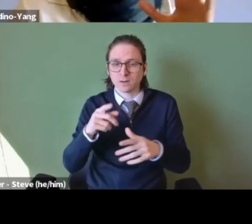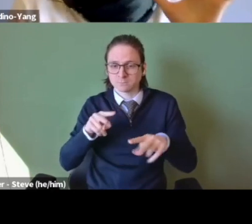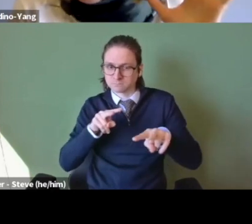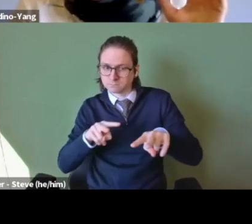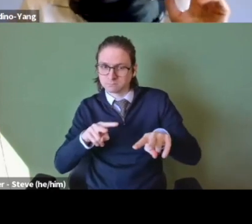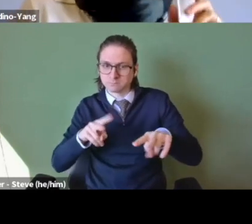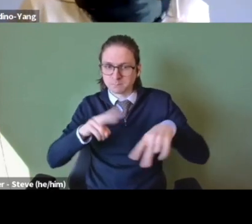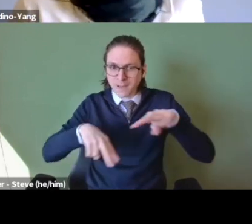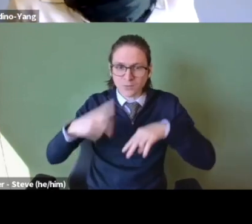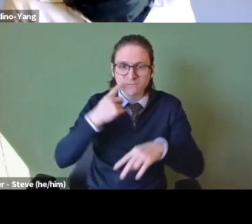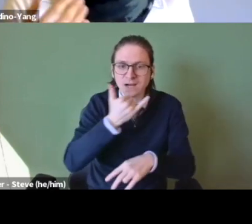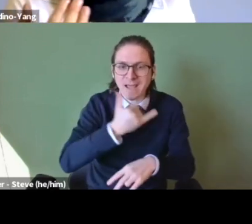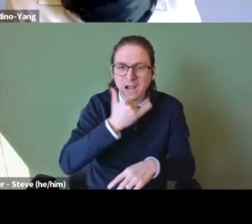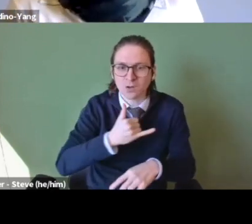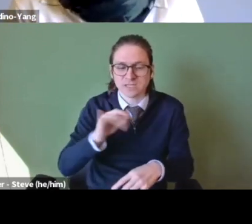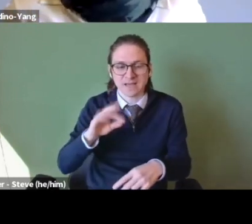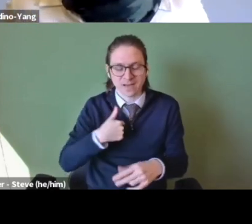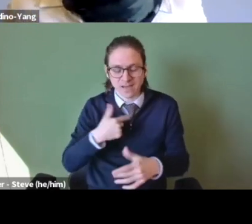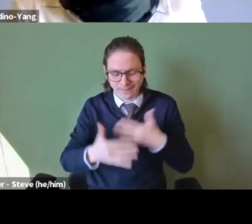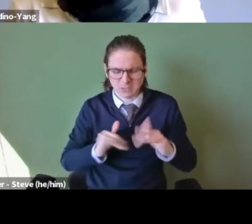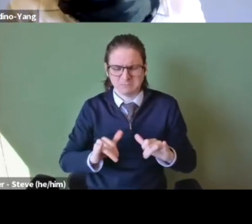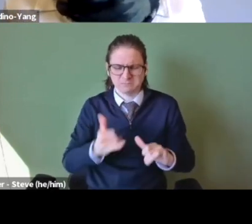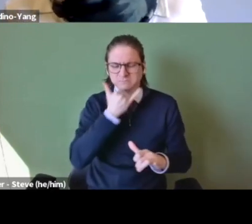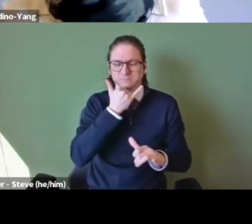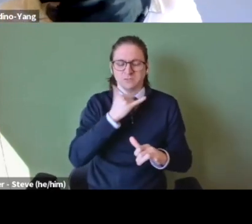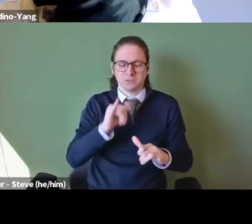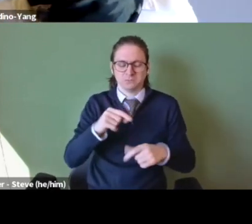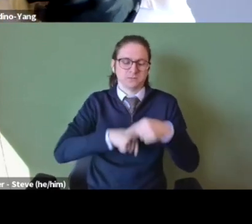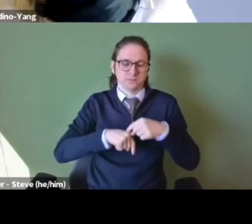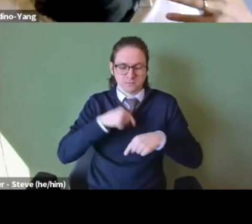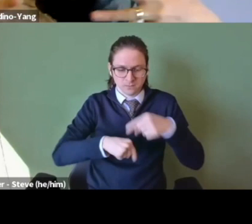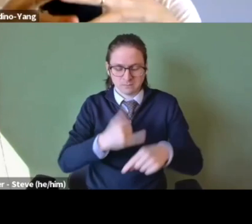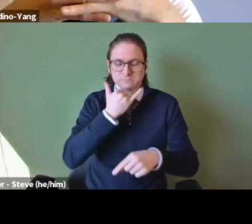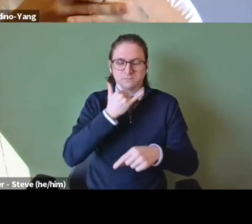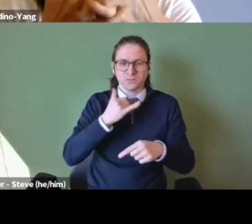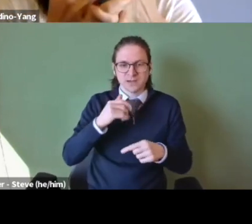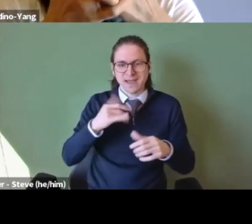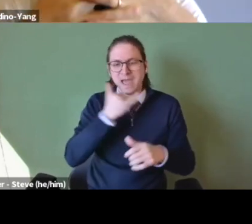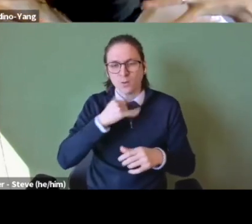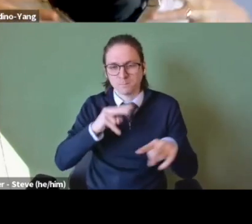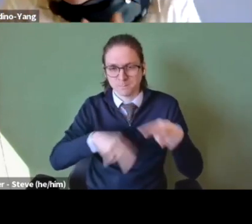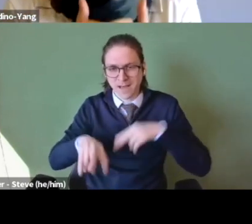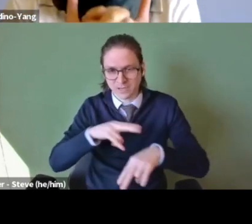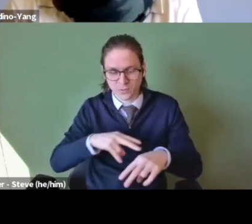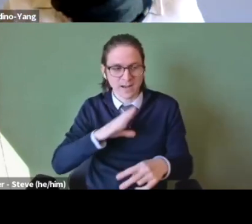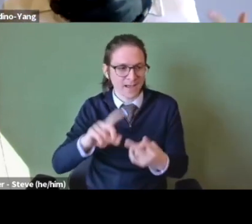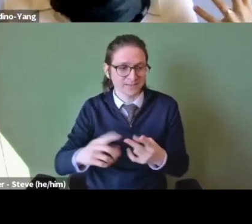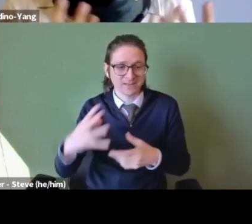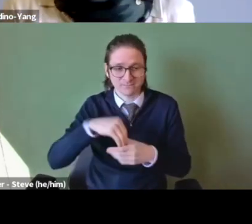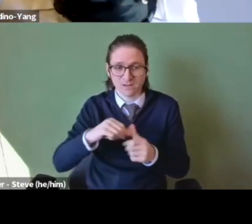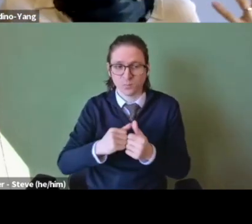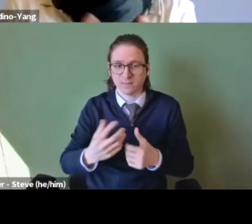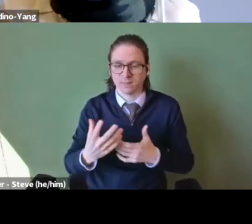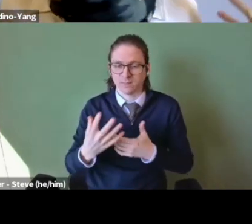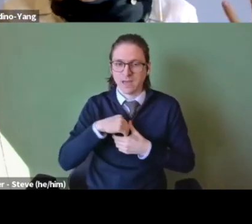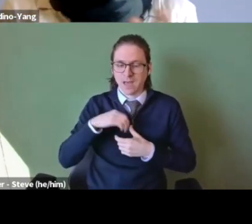that's not right, or oh yeah, I know how to do that. And it's also involved in all kinds of embodied processing. So we really see this deep connection between